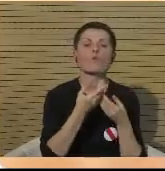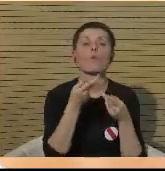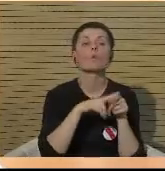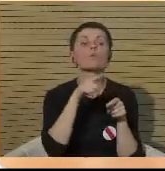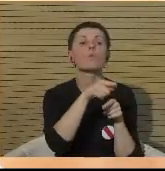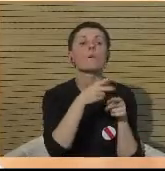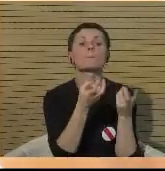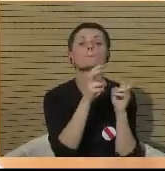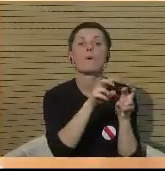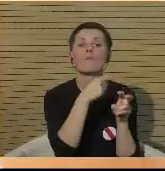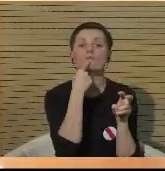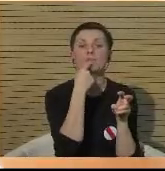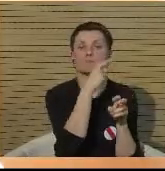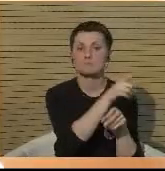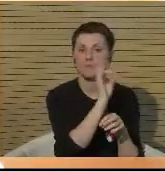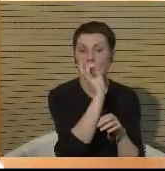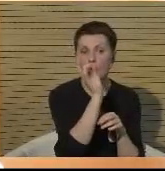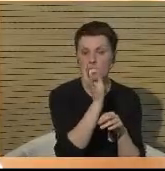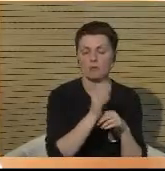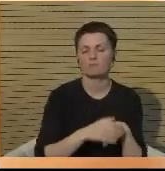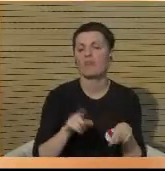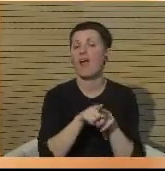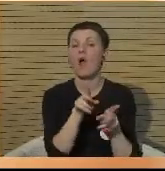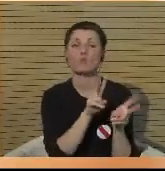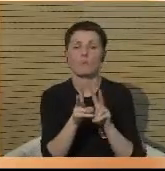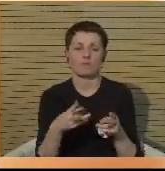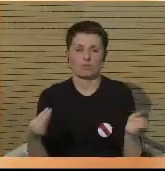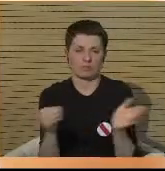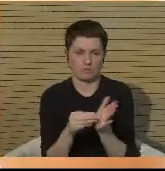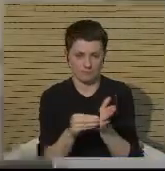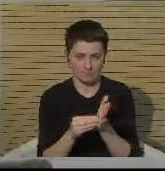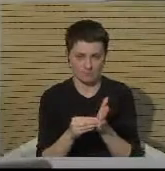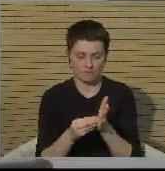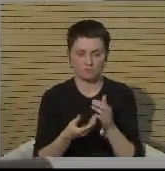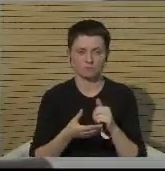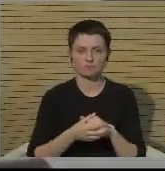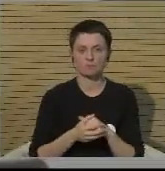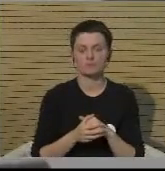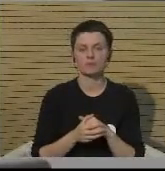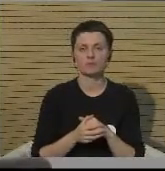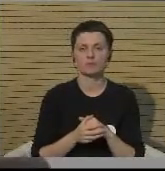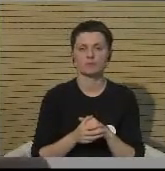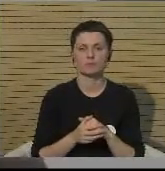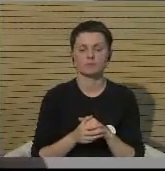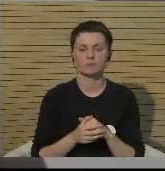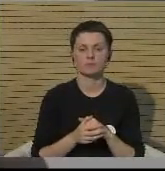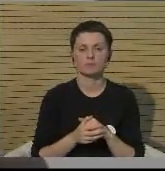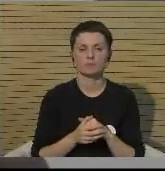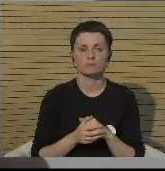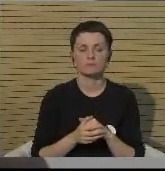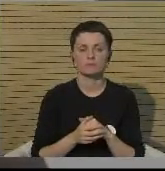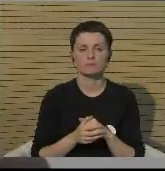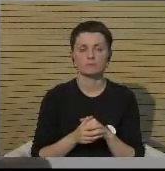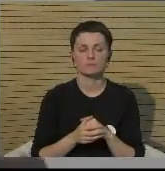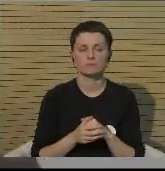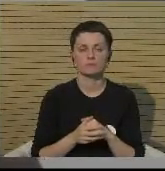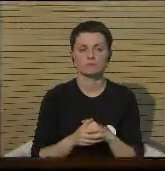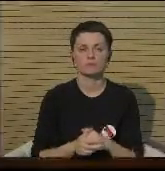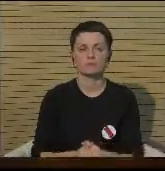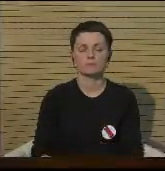read literature in all possible languages, so translations wouldn't be necessary.